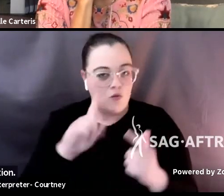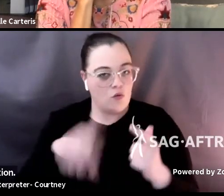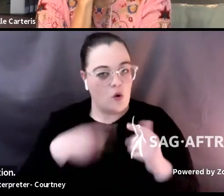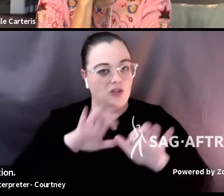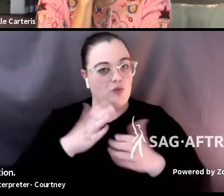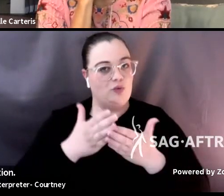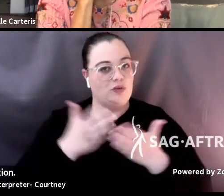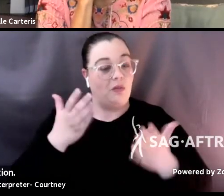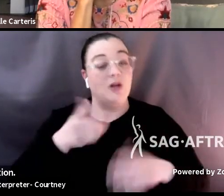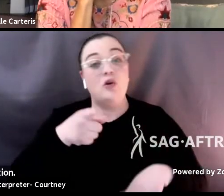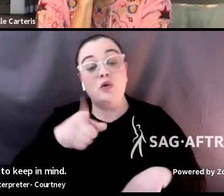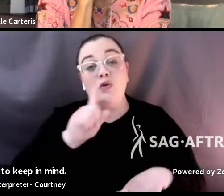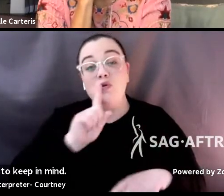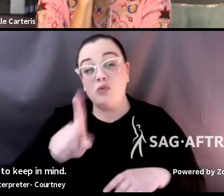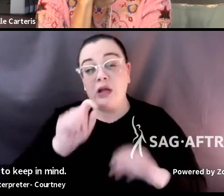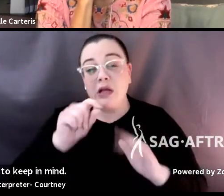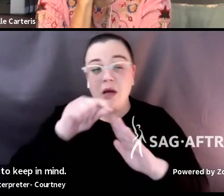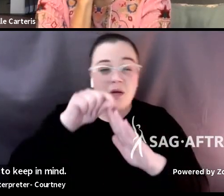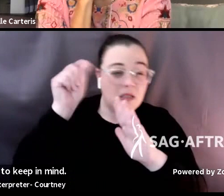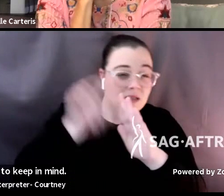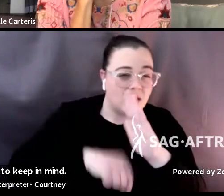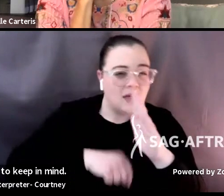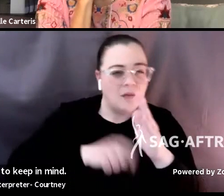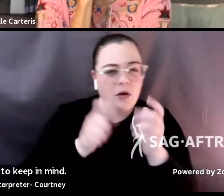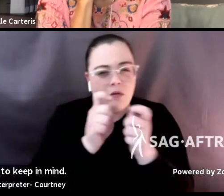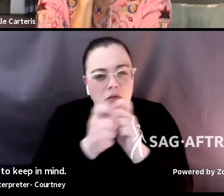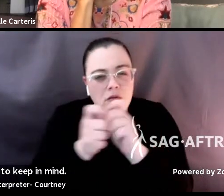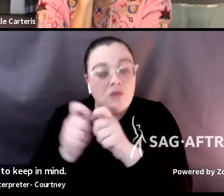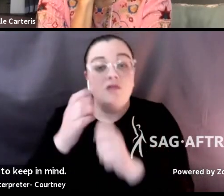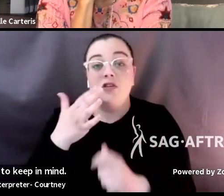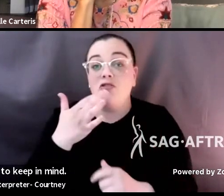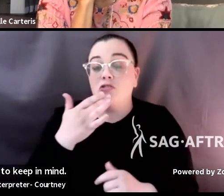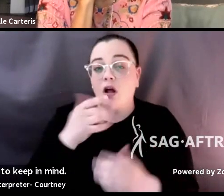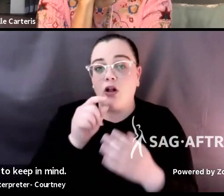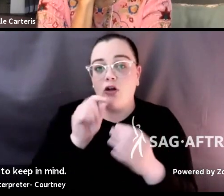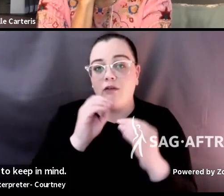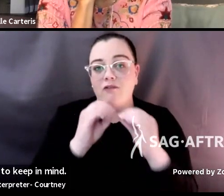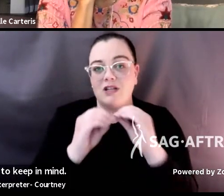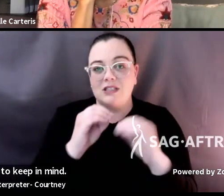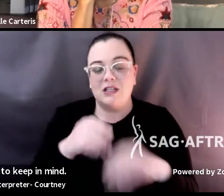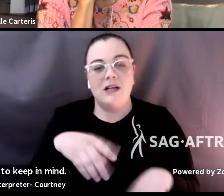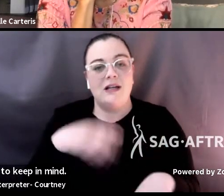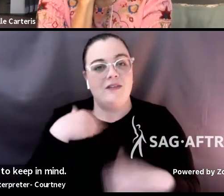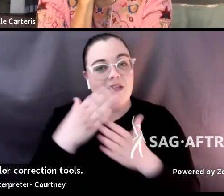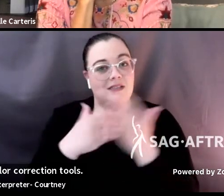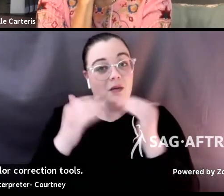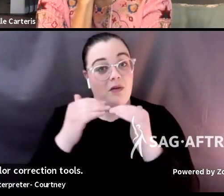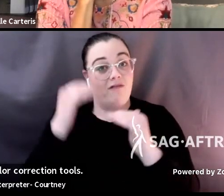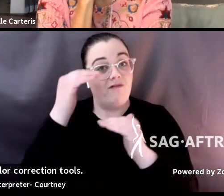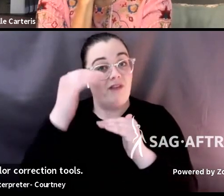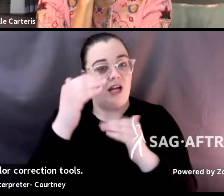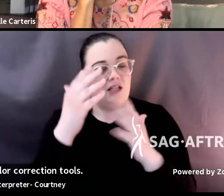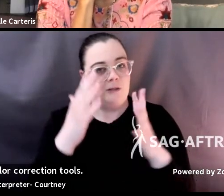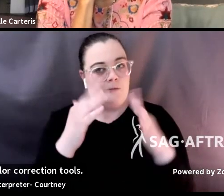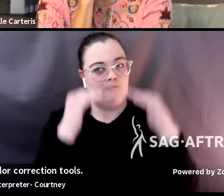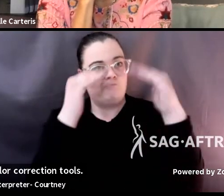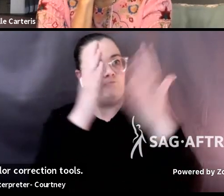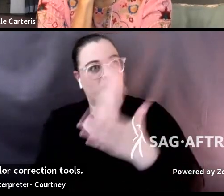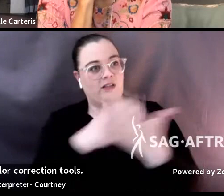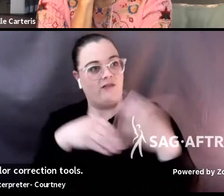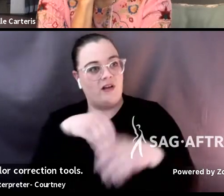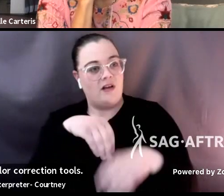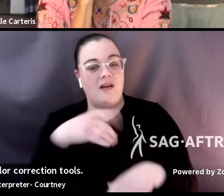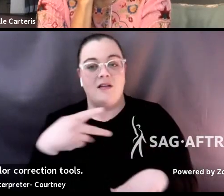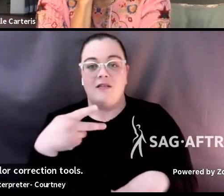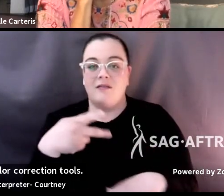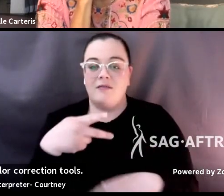can go really deep on the color correction tools. There's even significantly more advanced ones within Final Cut. And if you have a